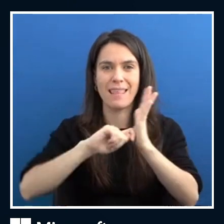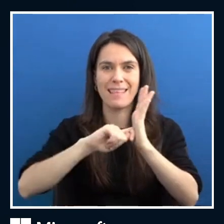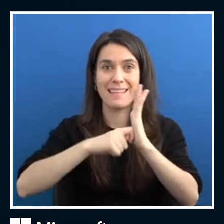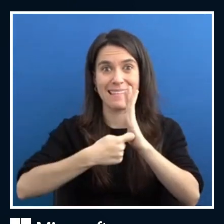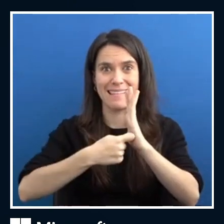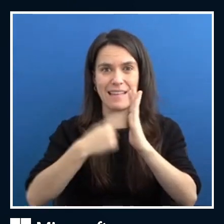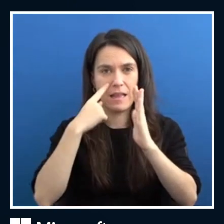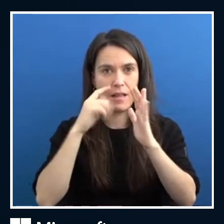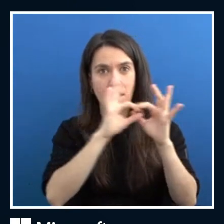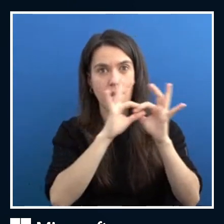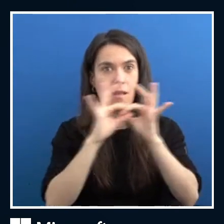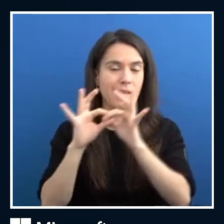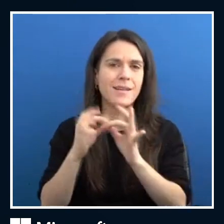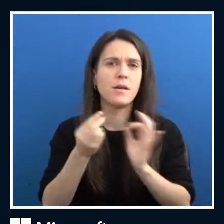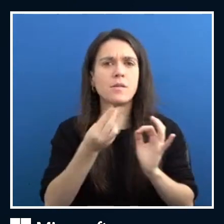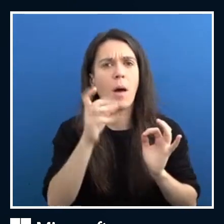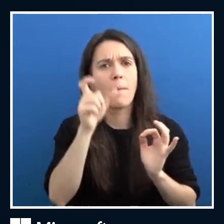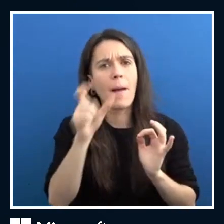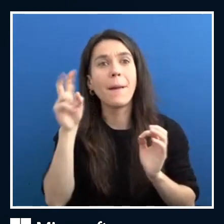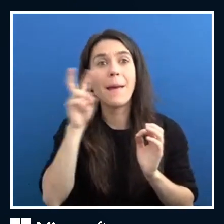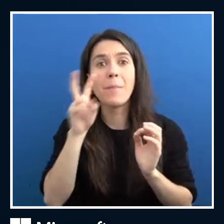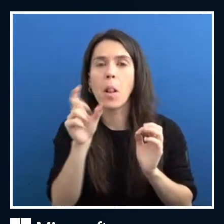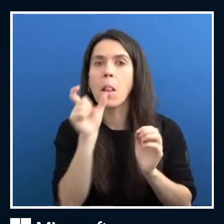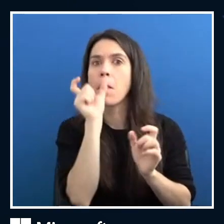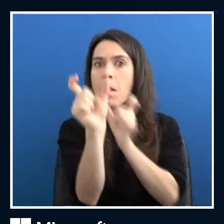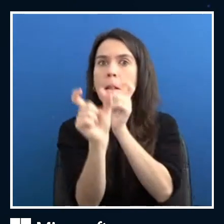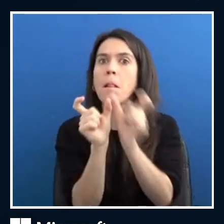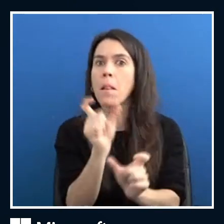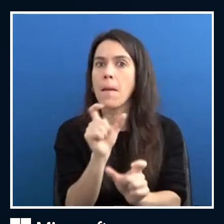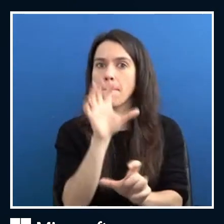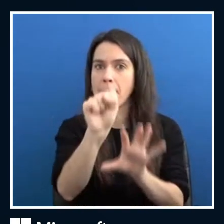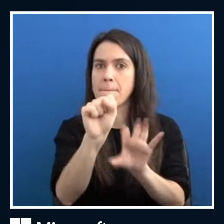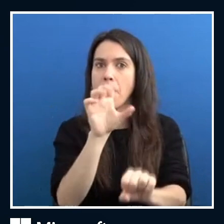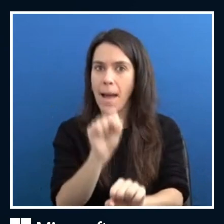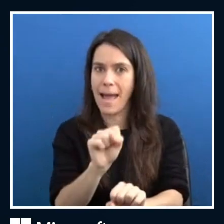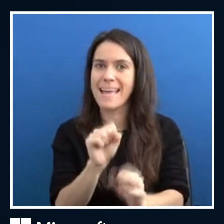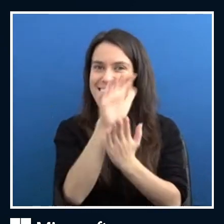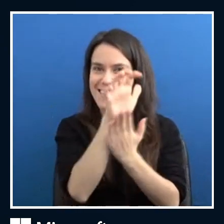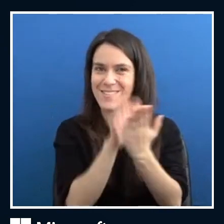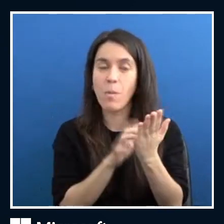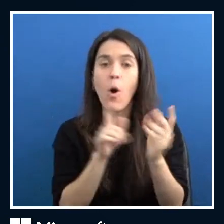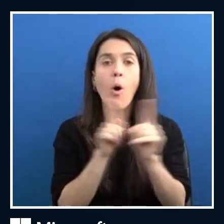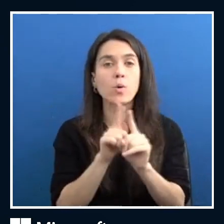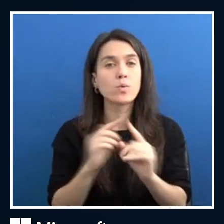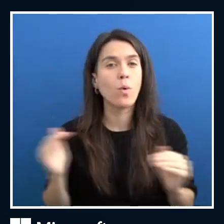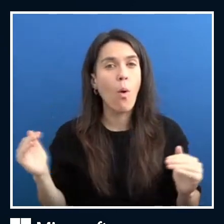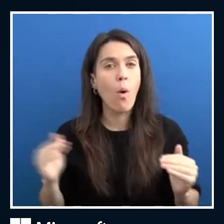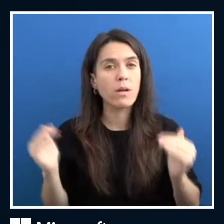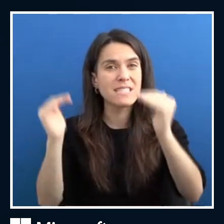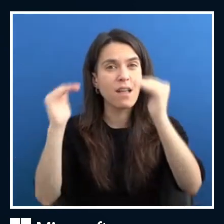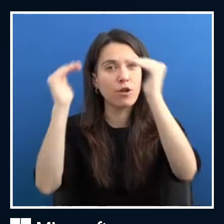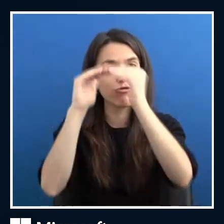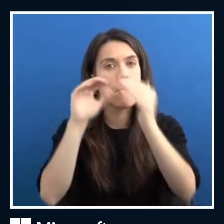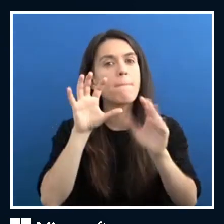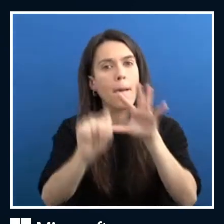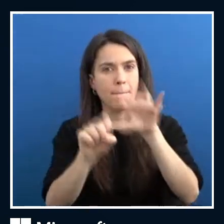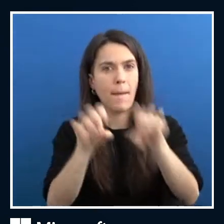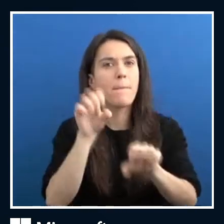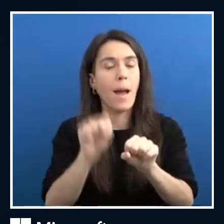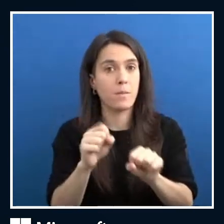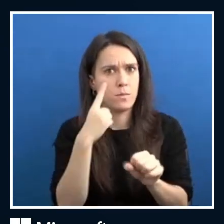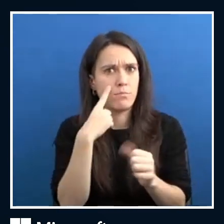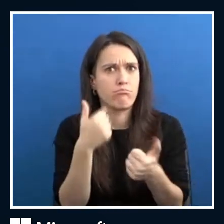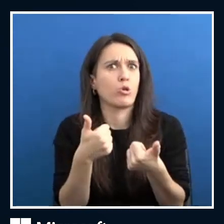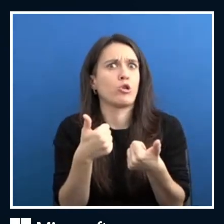are recognized within the document. We have organizations that are recognized within the documents. As you see, it's quite good.